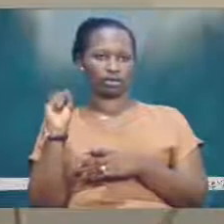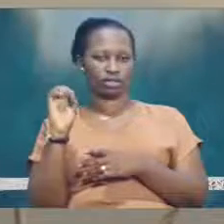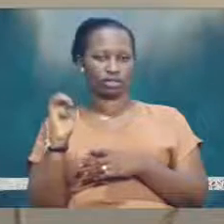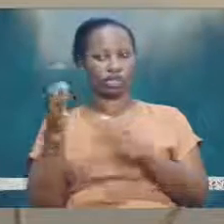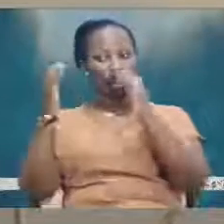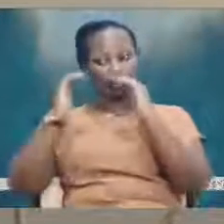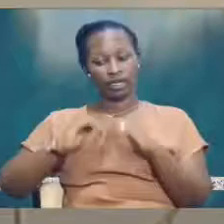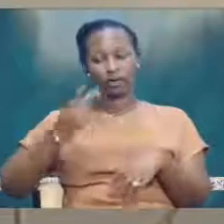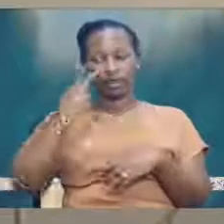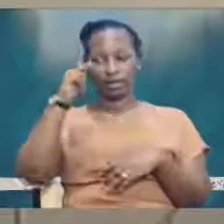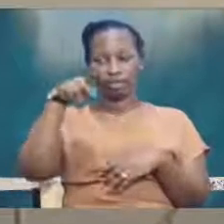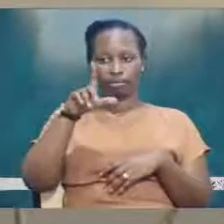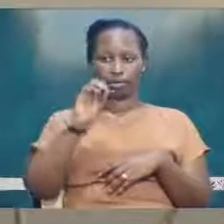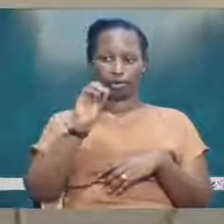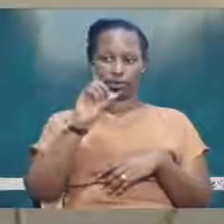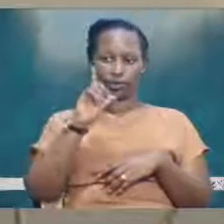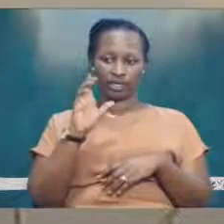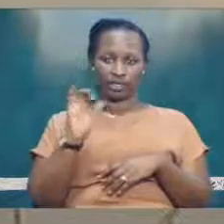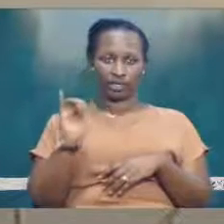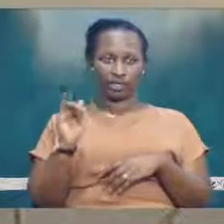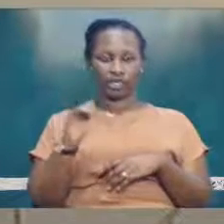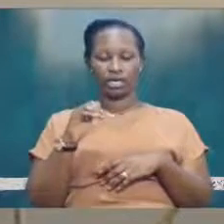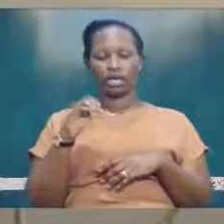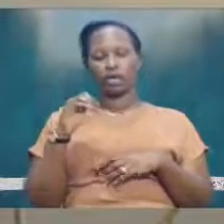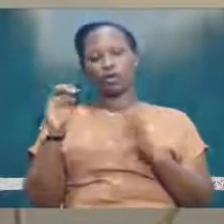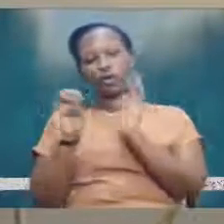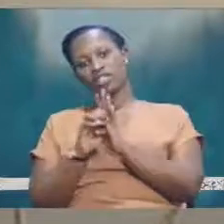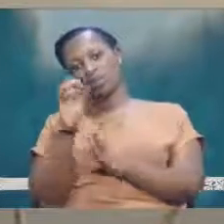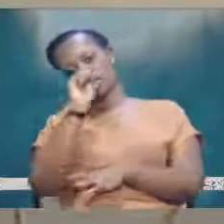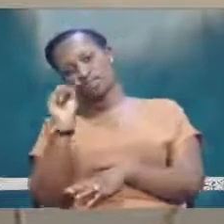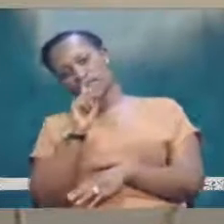sugars, starch, cellulose, and glycogen.